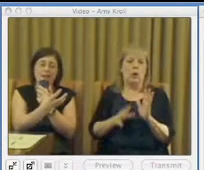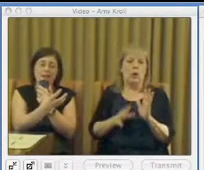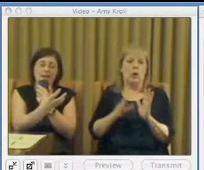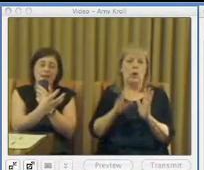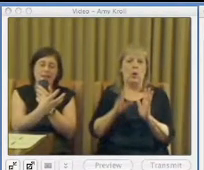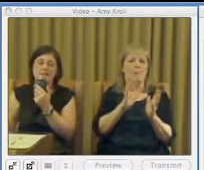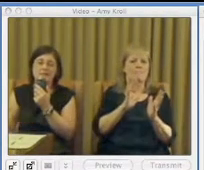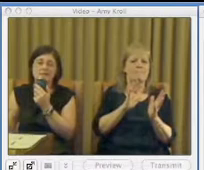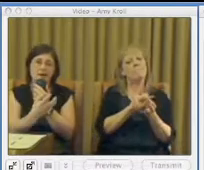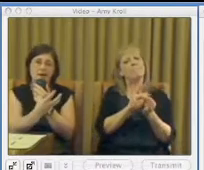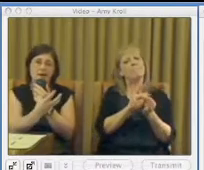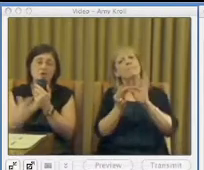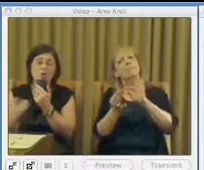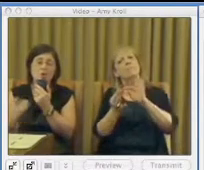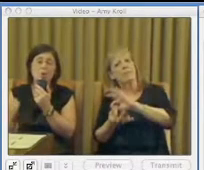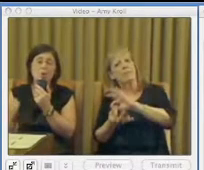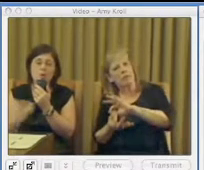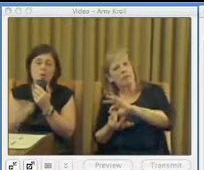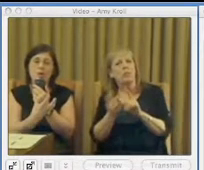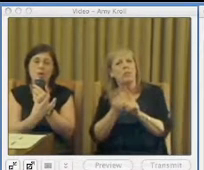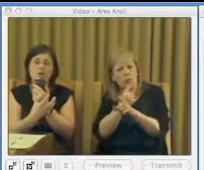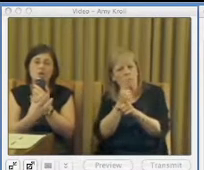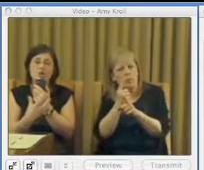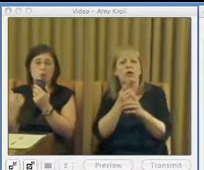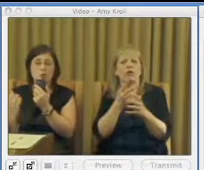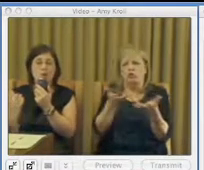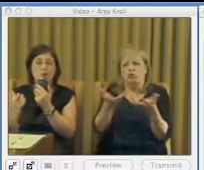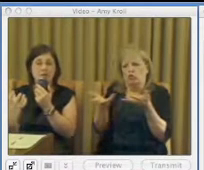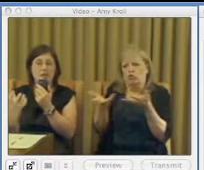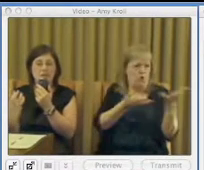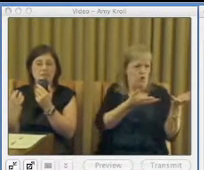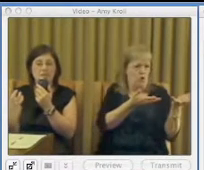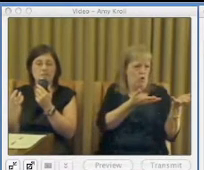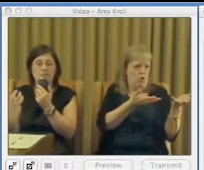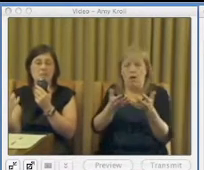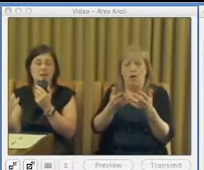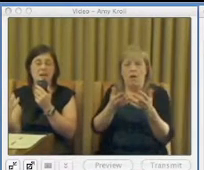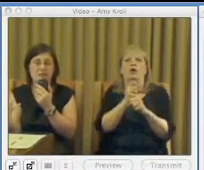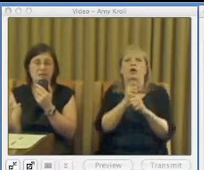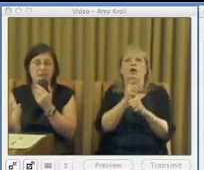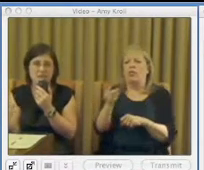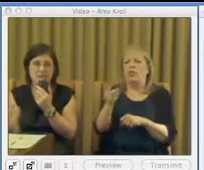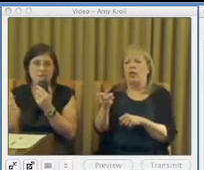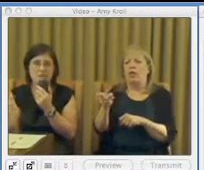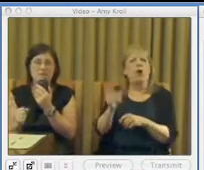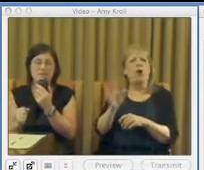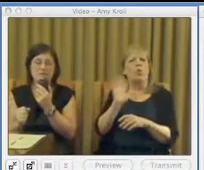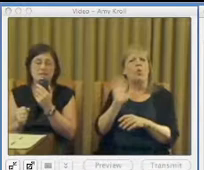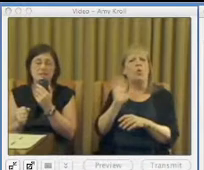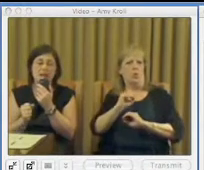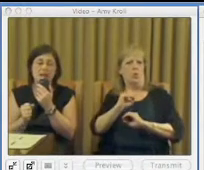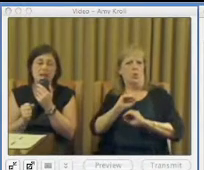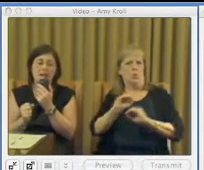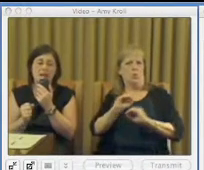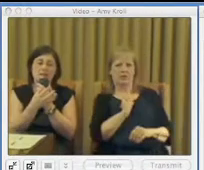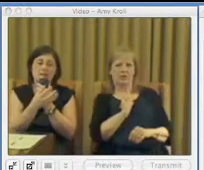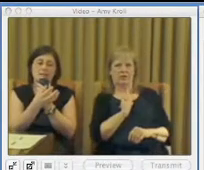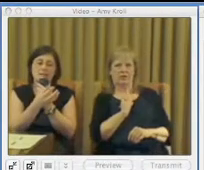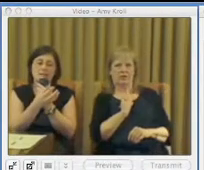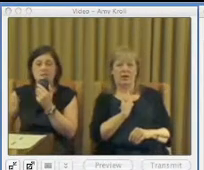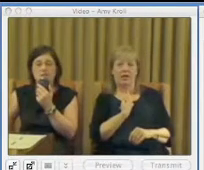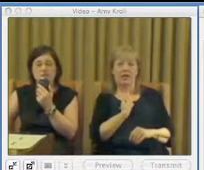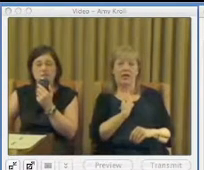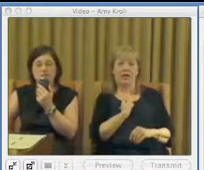translate, coordinate that talk to ensure that person B doesn't get offended. Whereas if